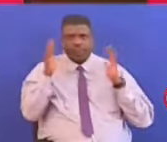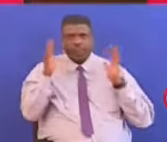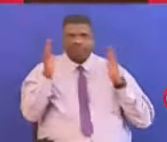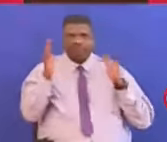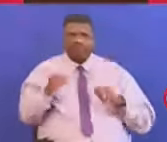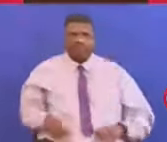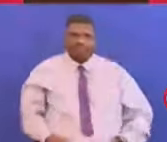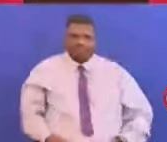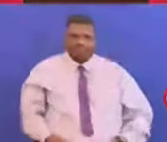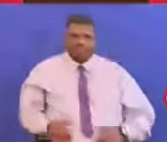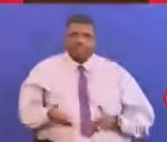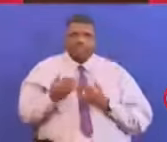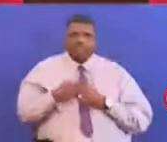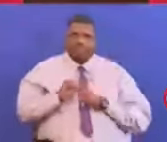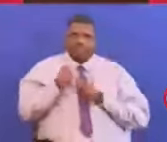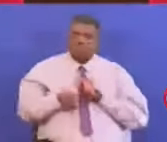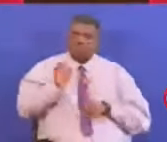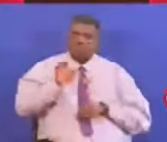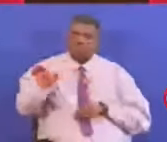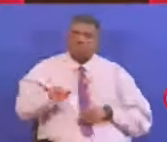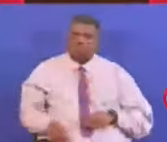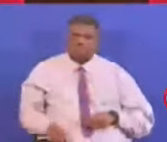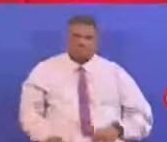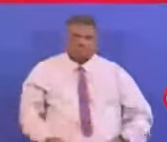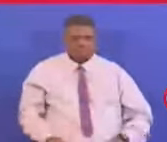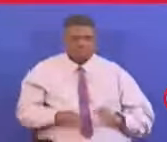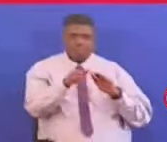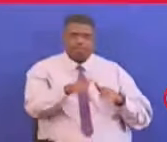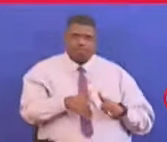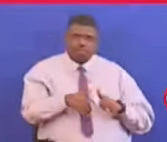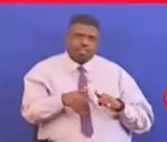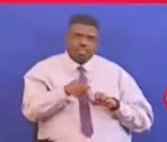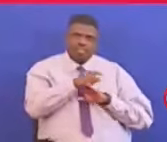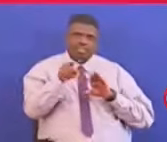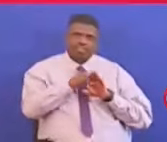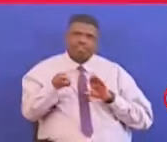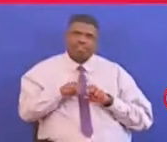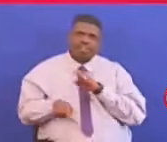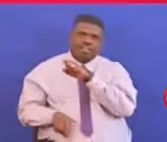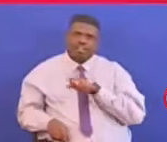I can represent them in the East African Legislative Assembly.